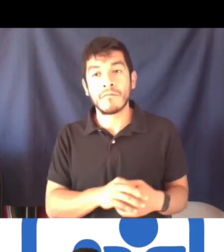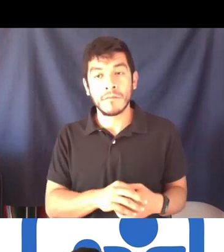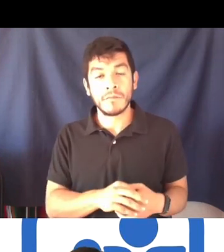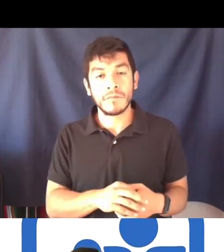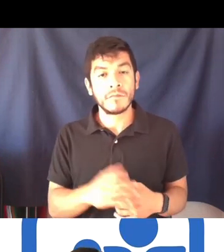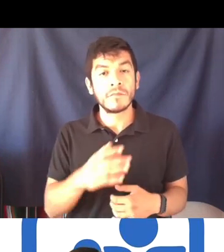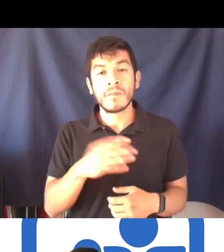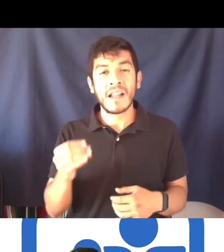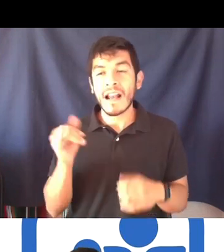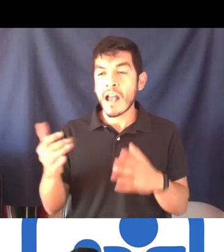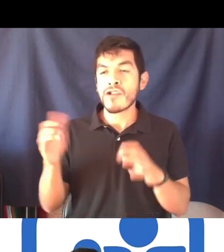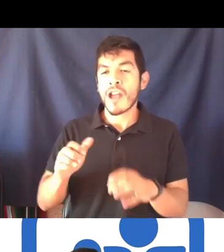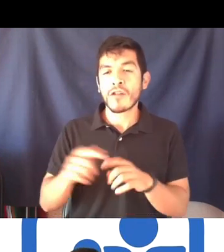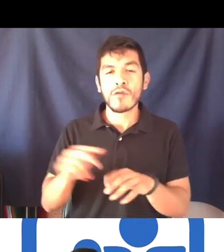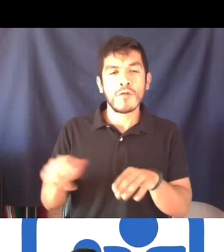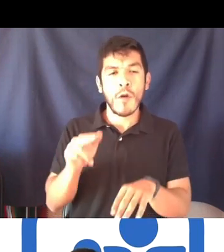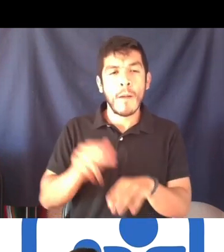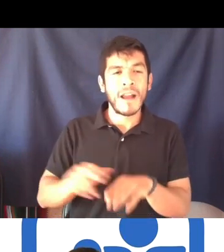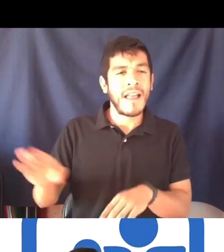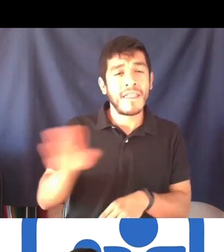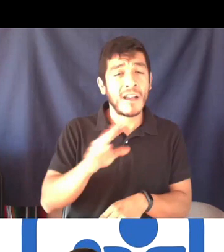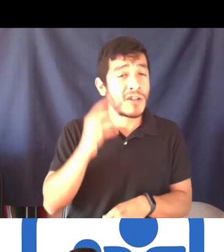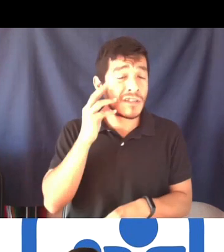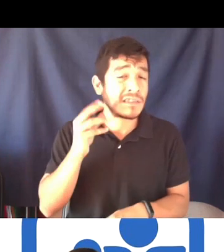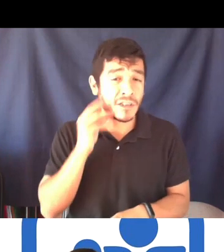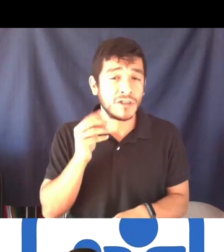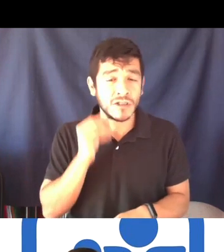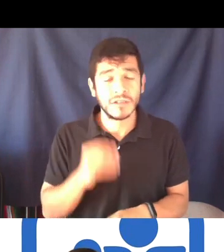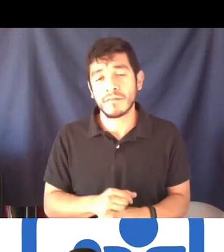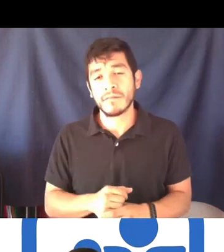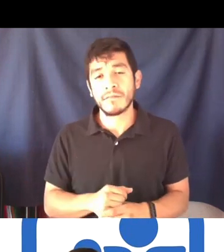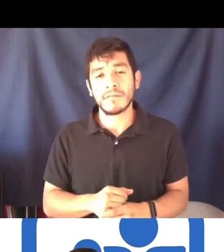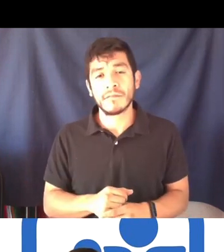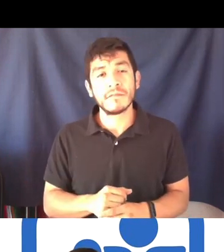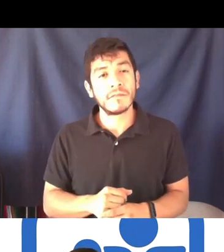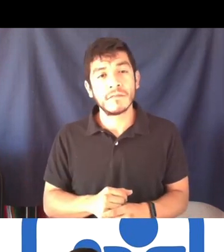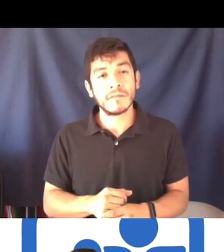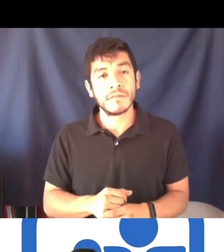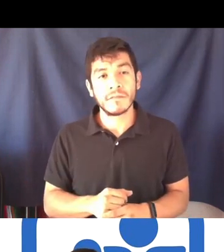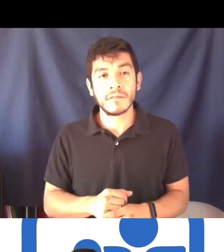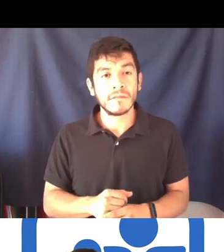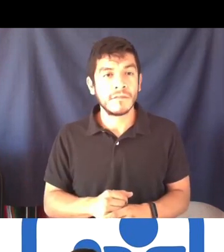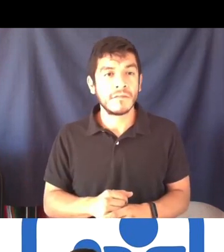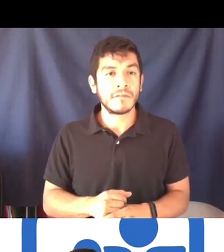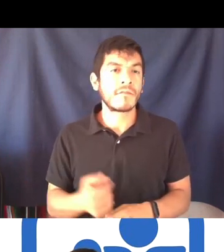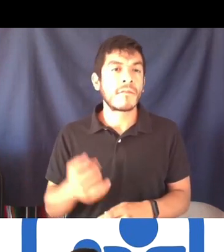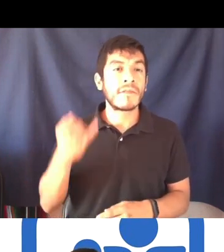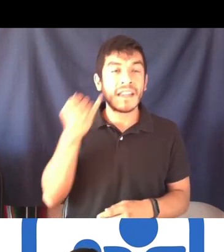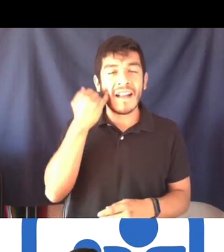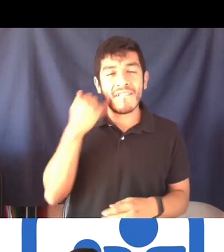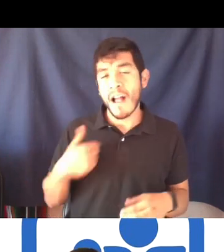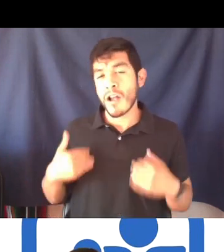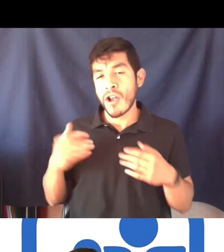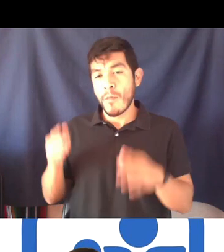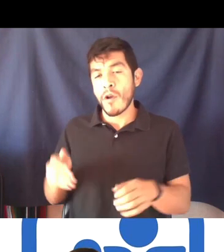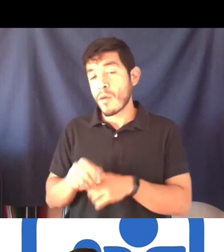and a chance to normalize their experiences, right? I know that if I'm a young person with a disability